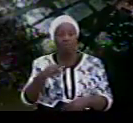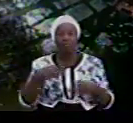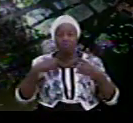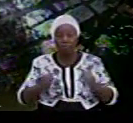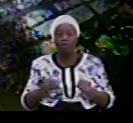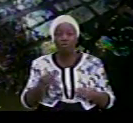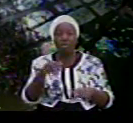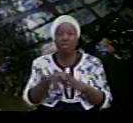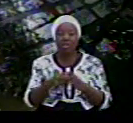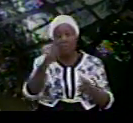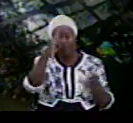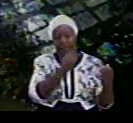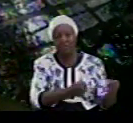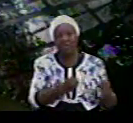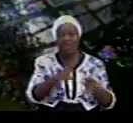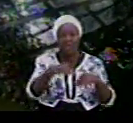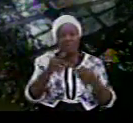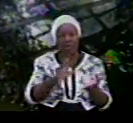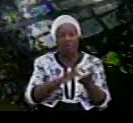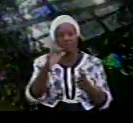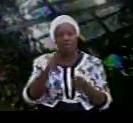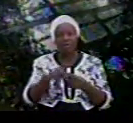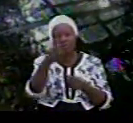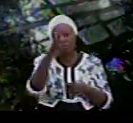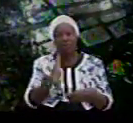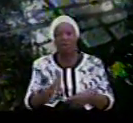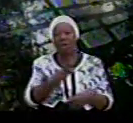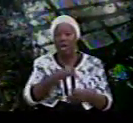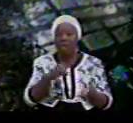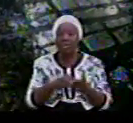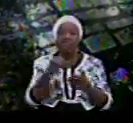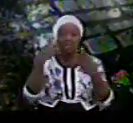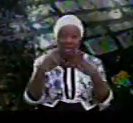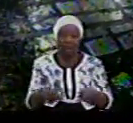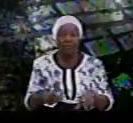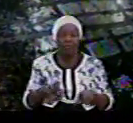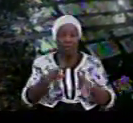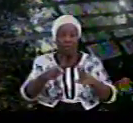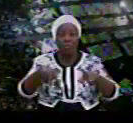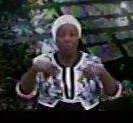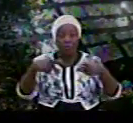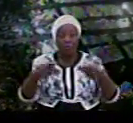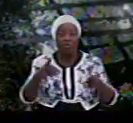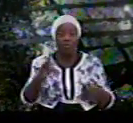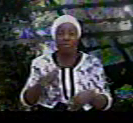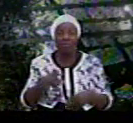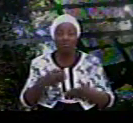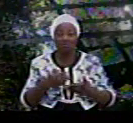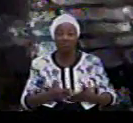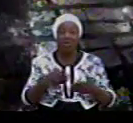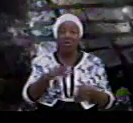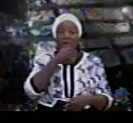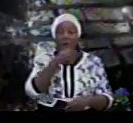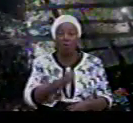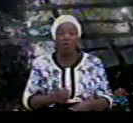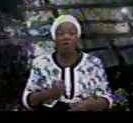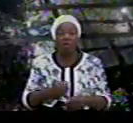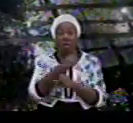glory to God. And it happened. Productivity, old age did not